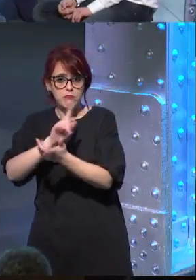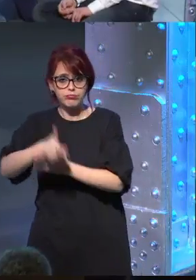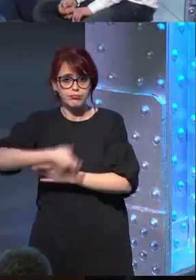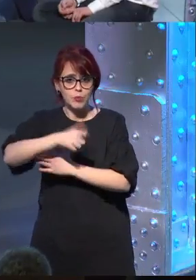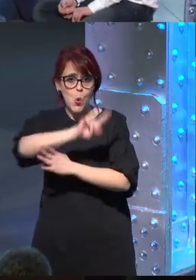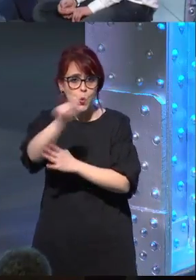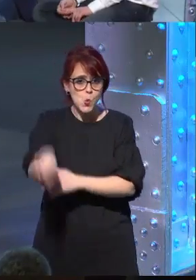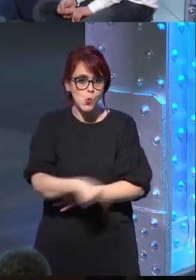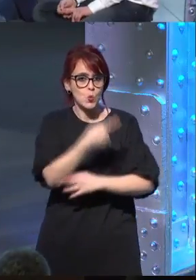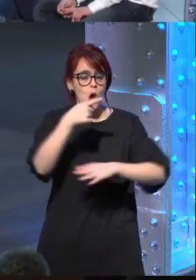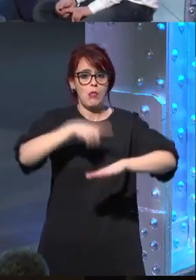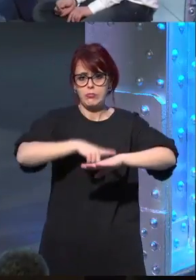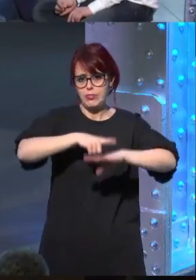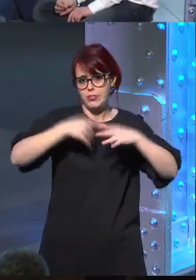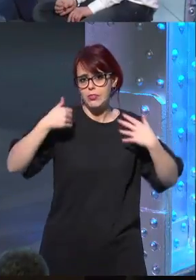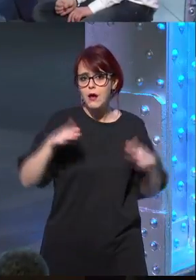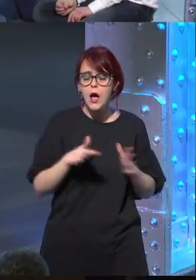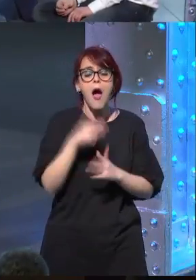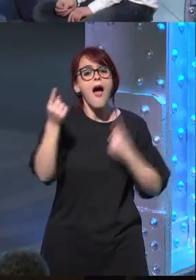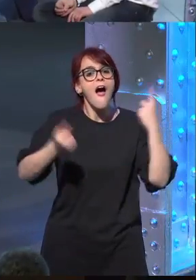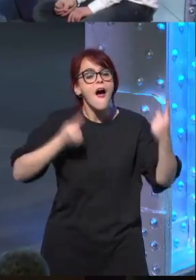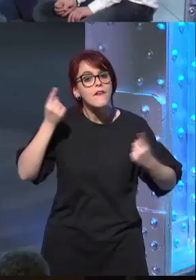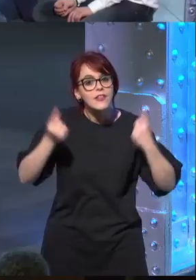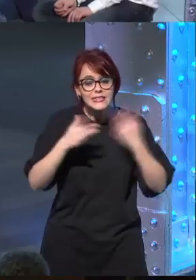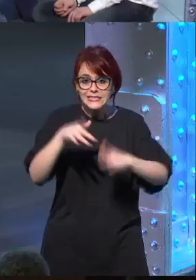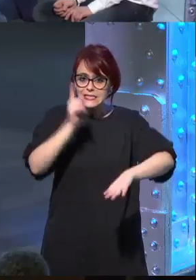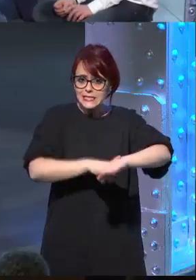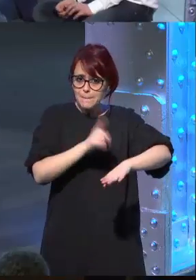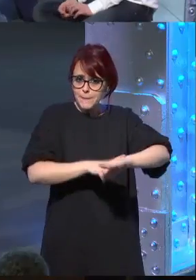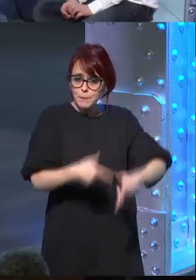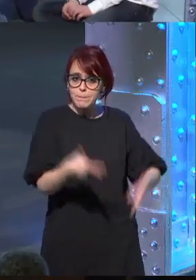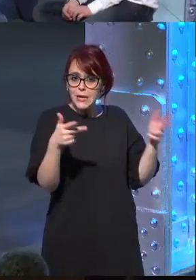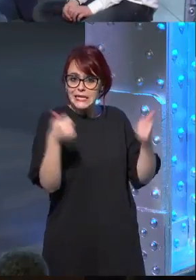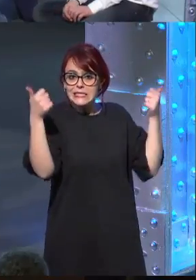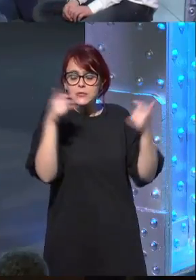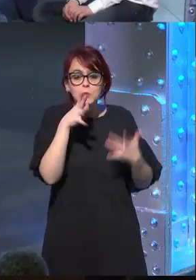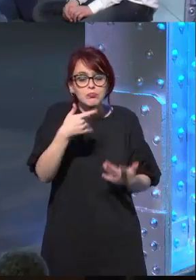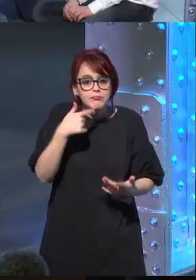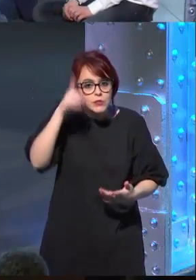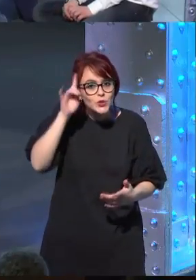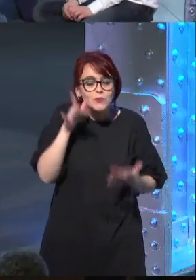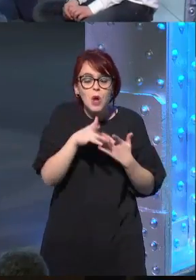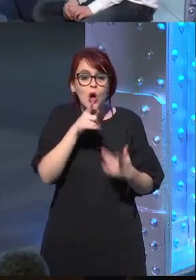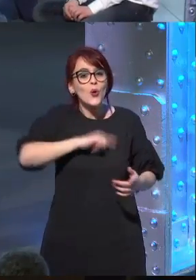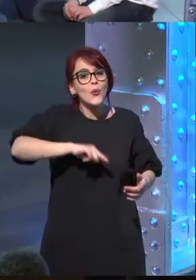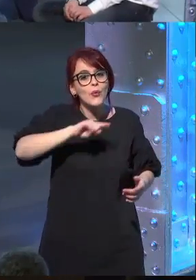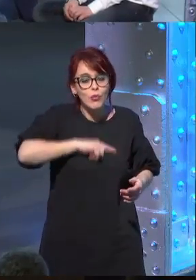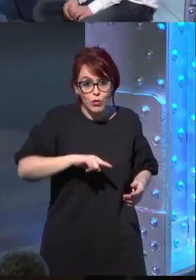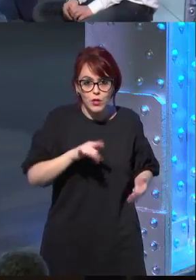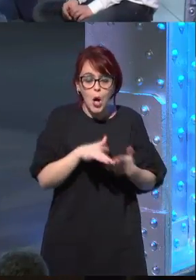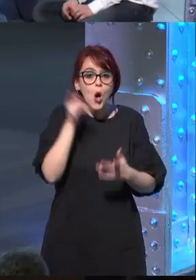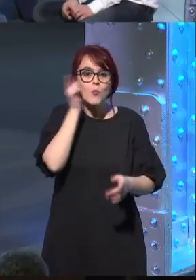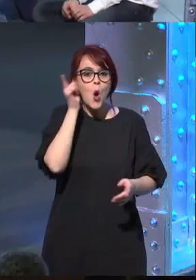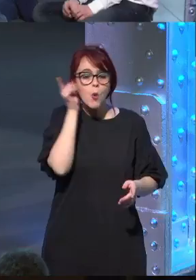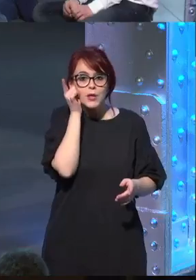else. And it happens what you said before, that you spend 2 hours doing nothing basically. And we end up devoting